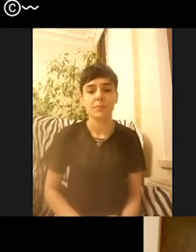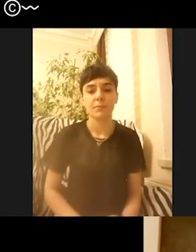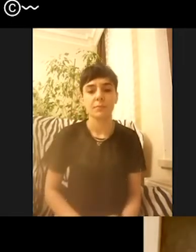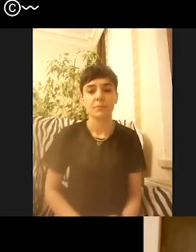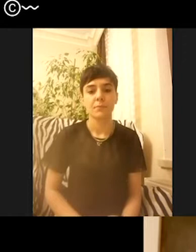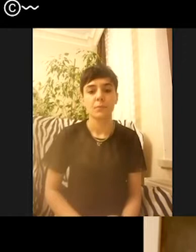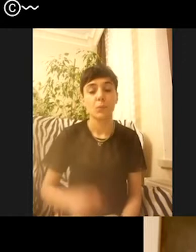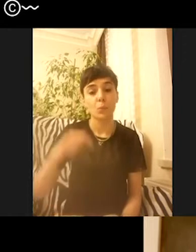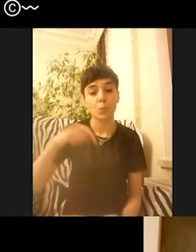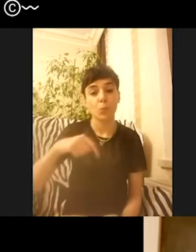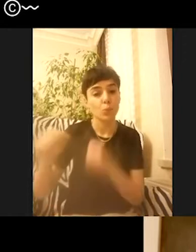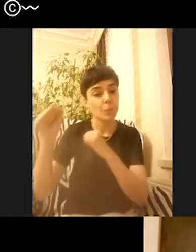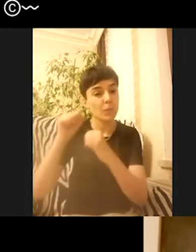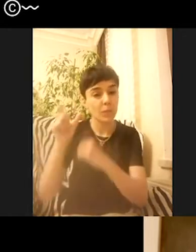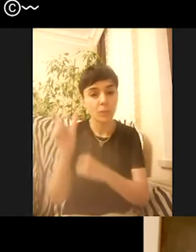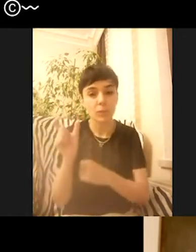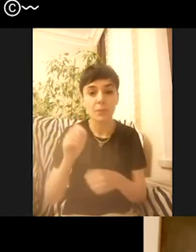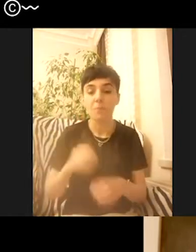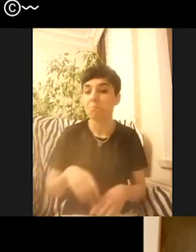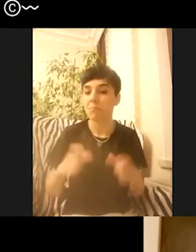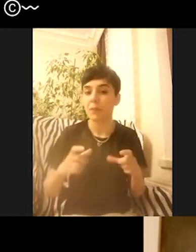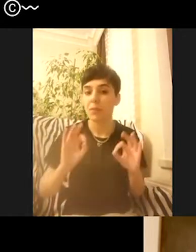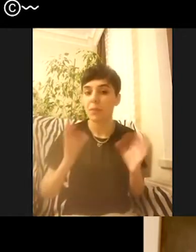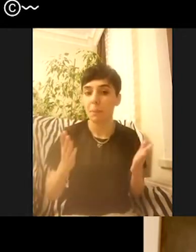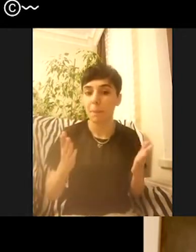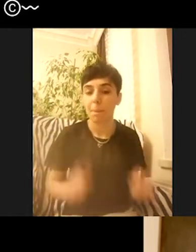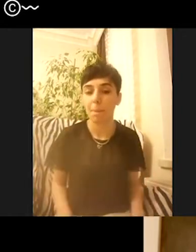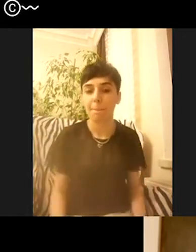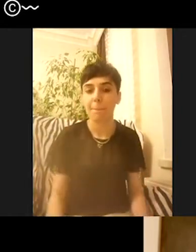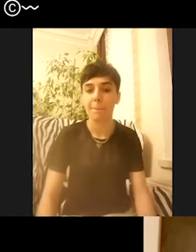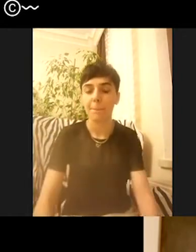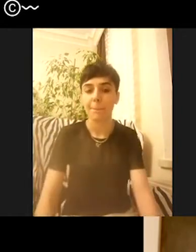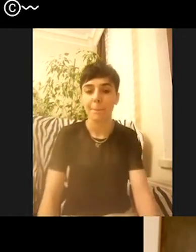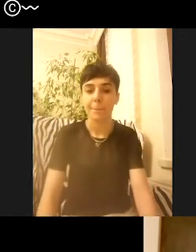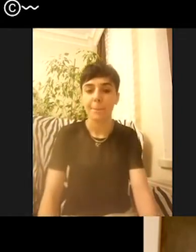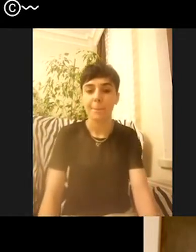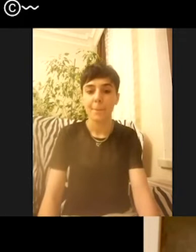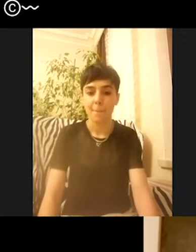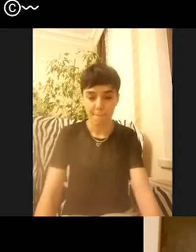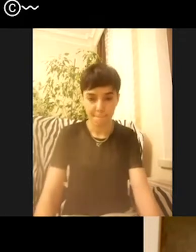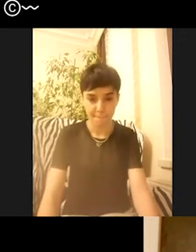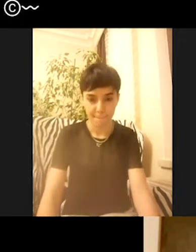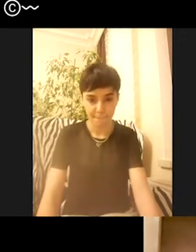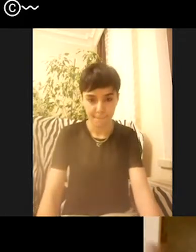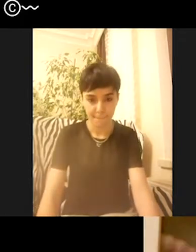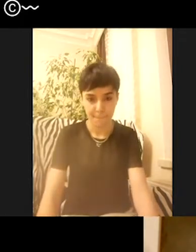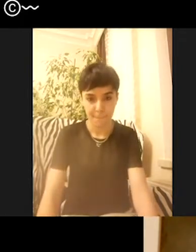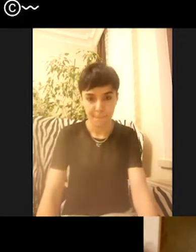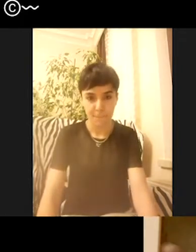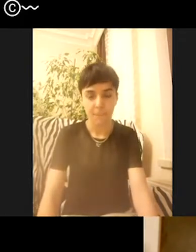about queerism as and fundamentally as sort of kind of, well,